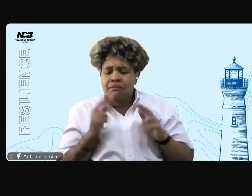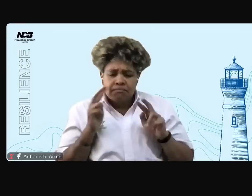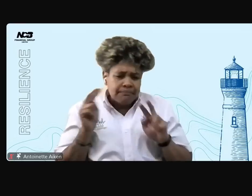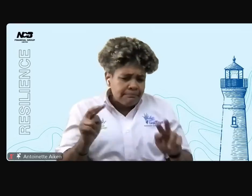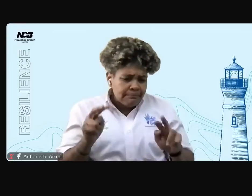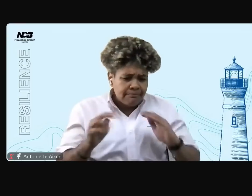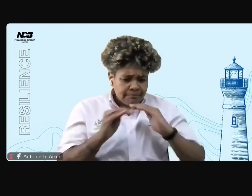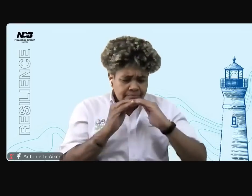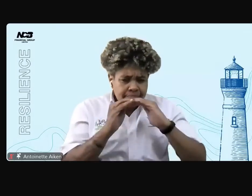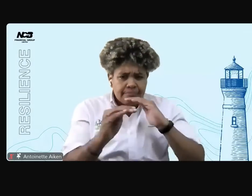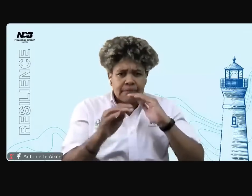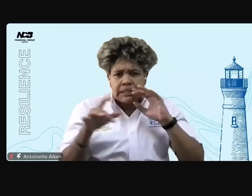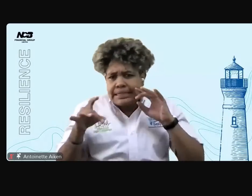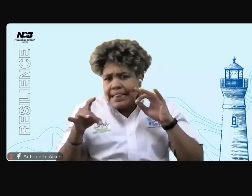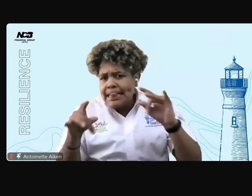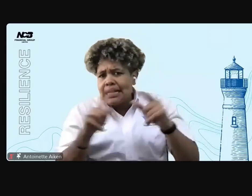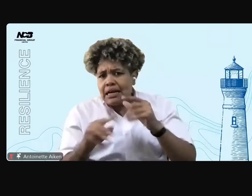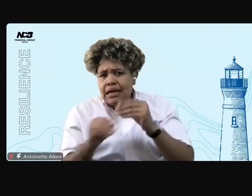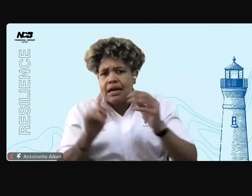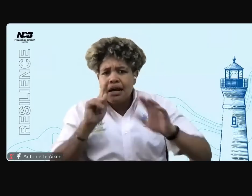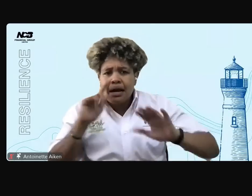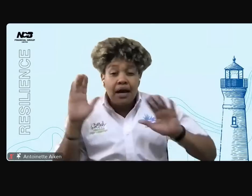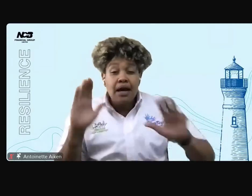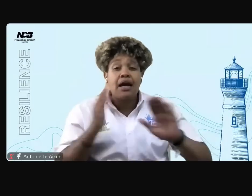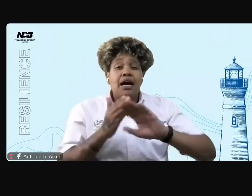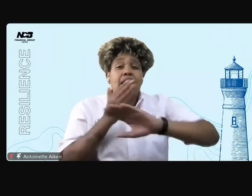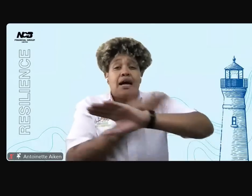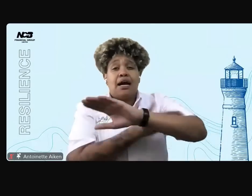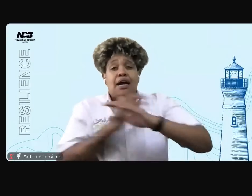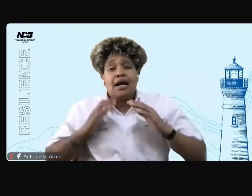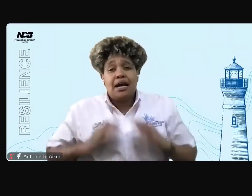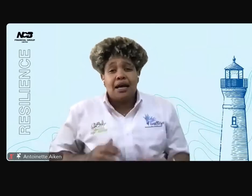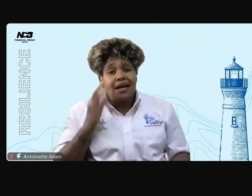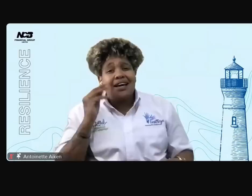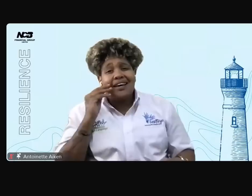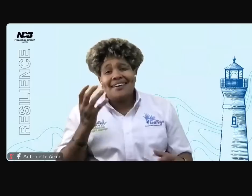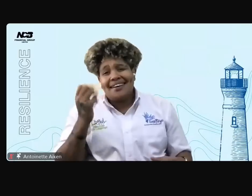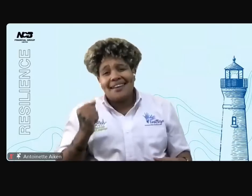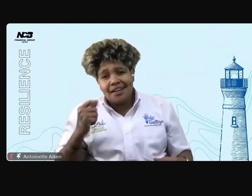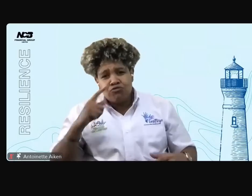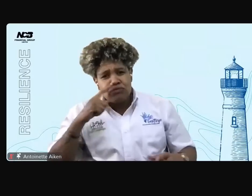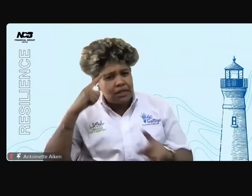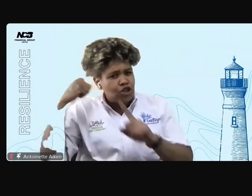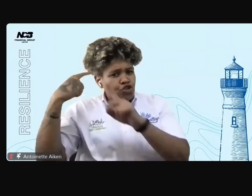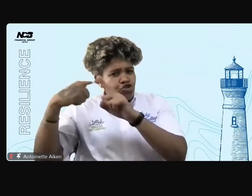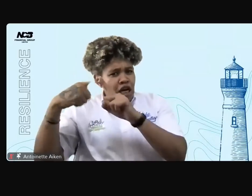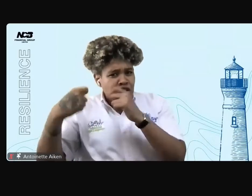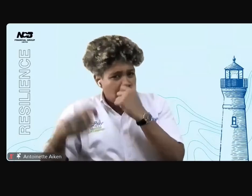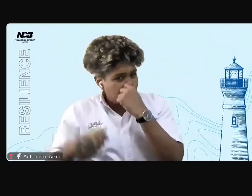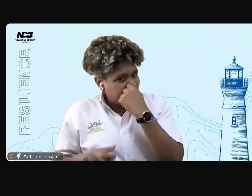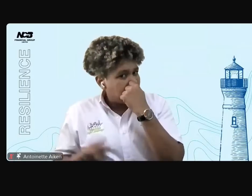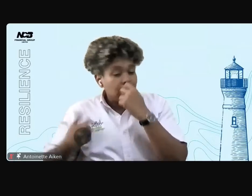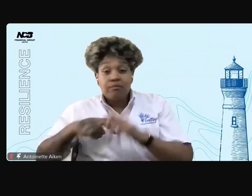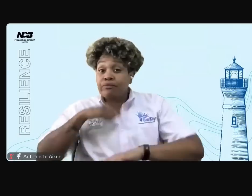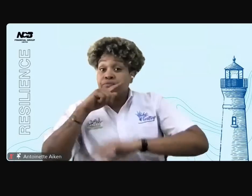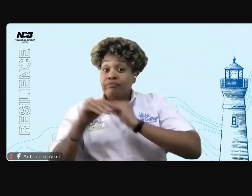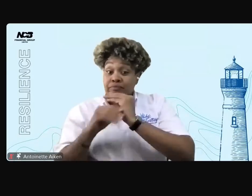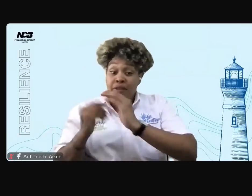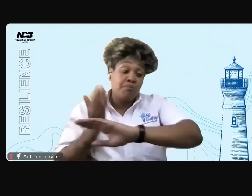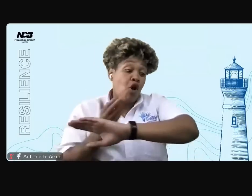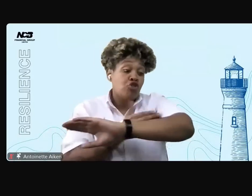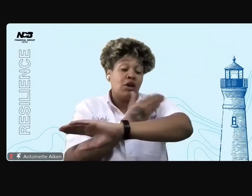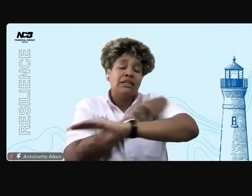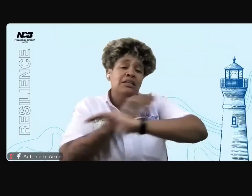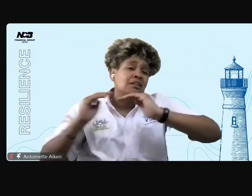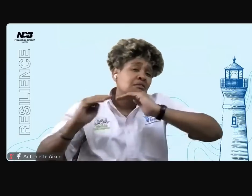drive efficiency, and enhance customer experiences across our group are gaining traction. We are progressing steadily